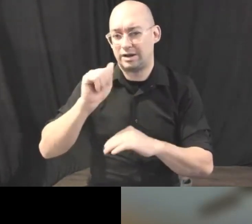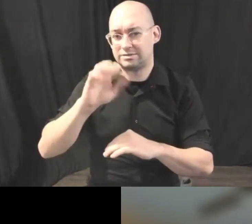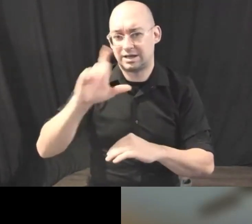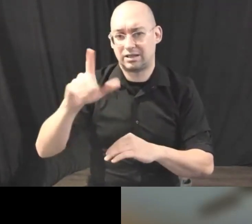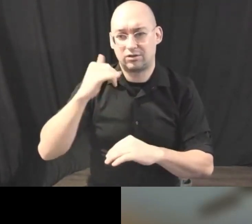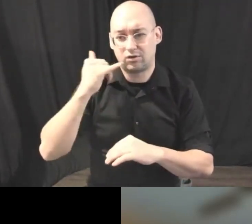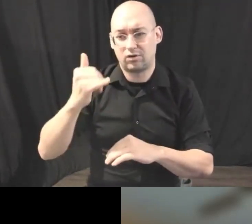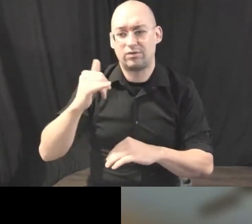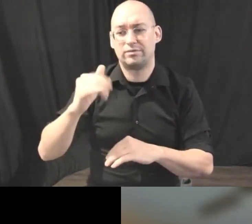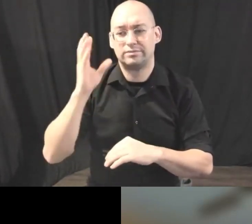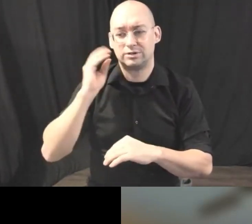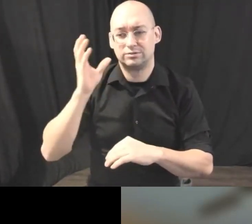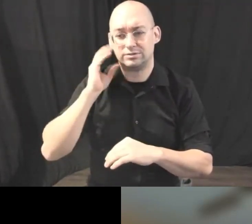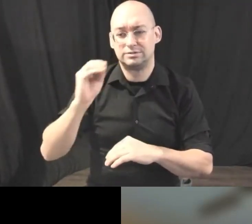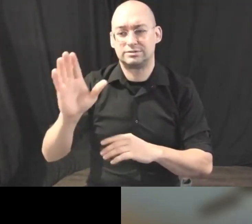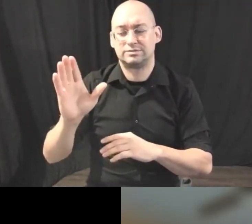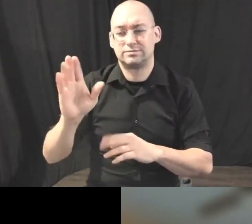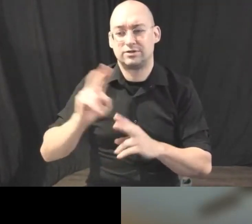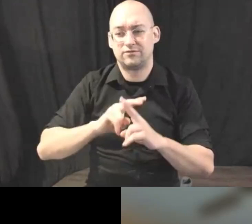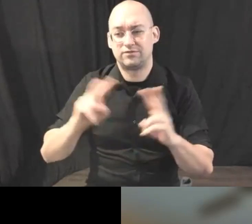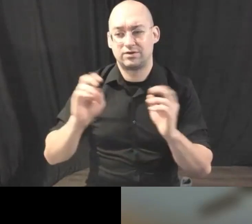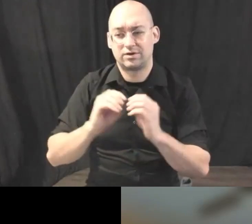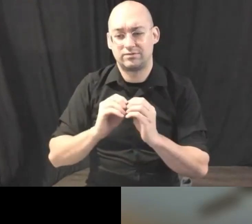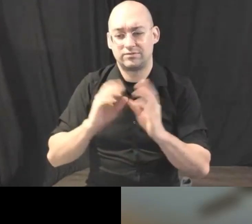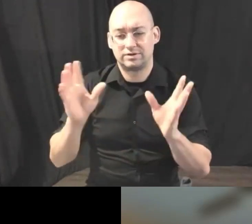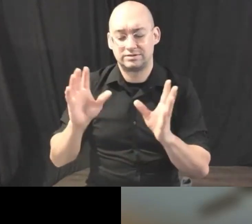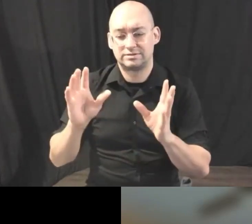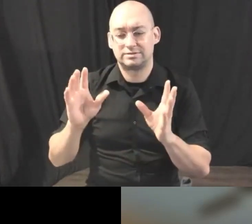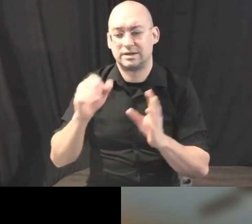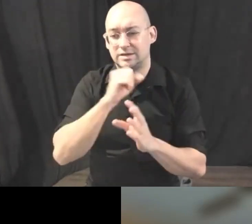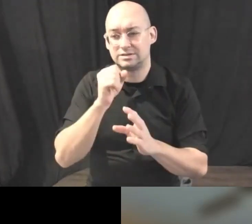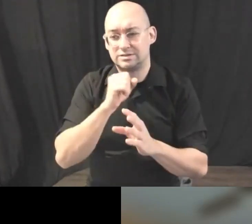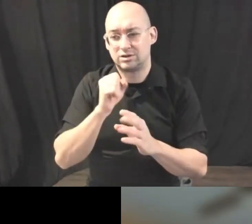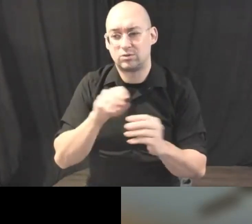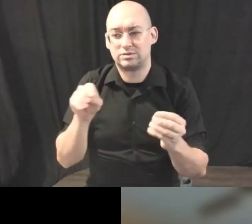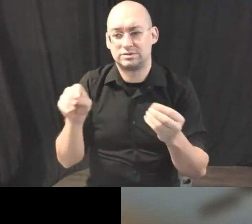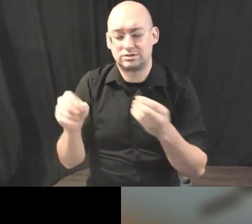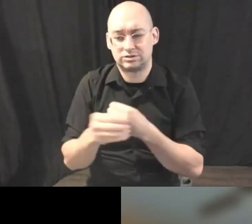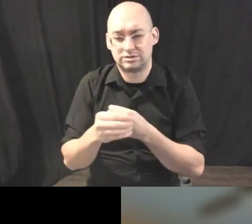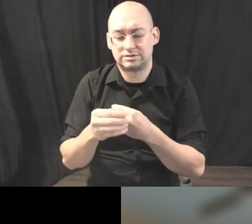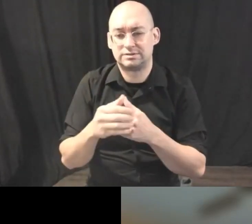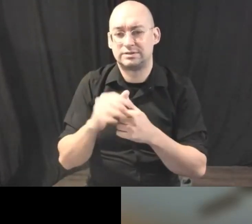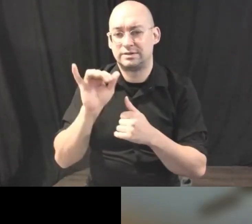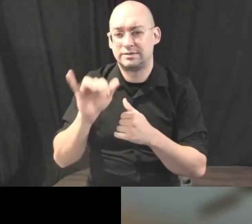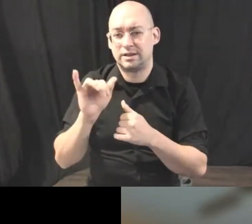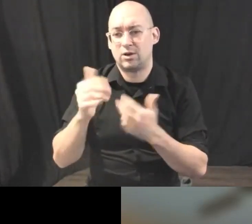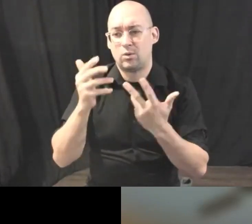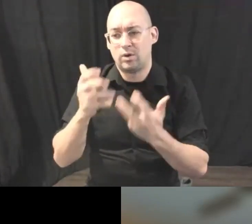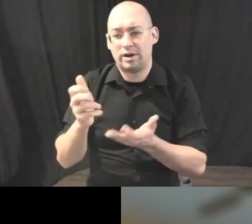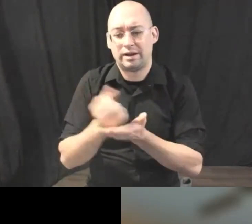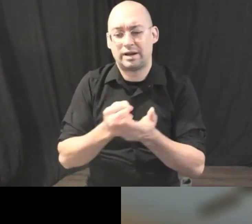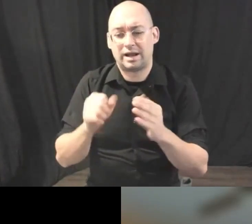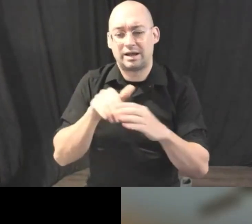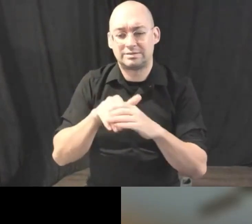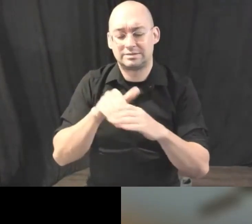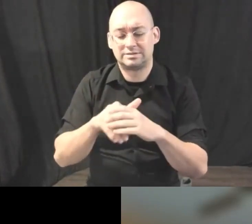was very, very obvious that all of the aging organizations within Los Angeles that wanted to gain access to shelters